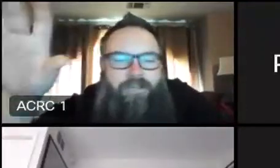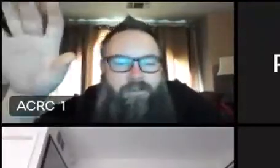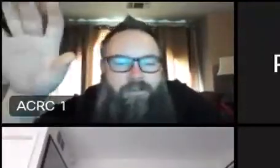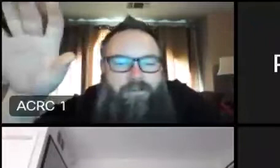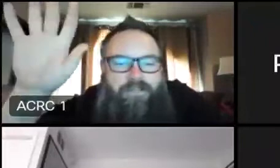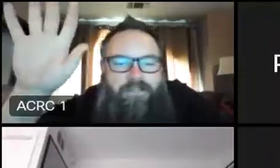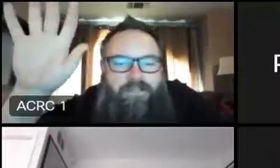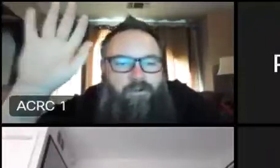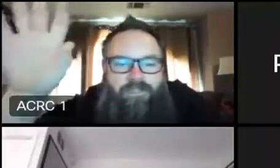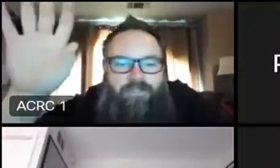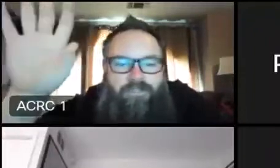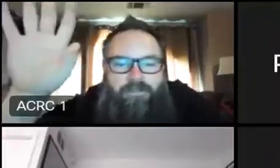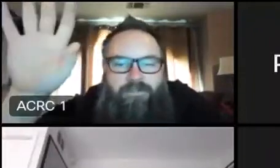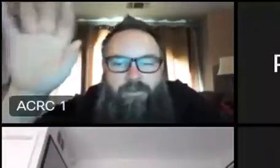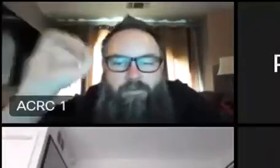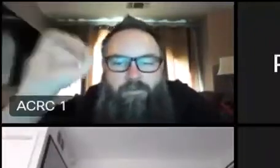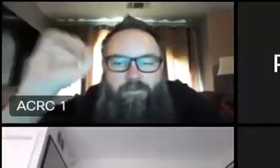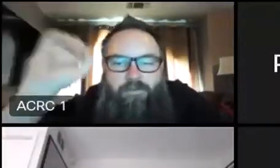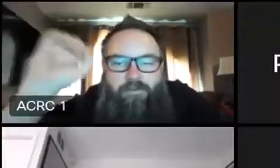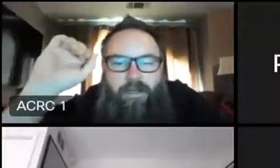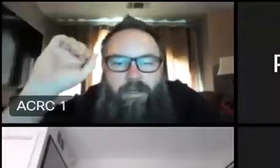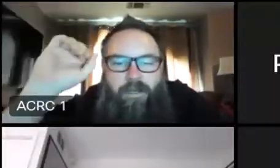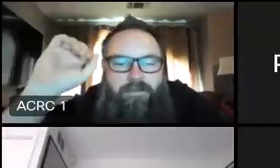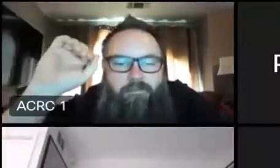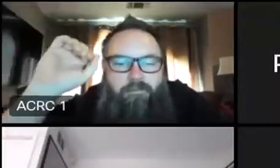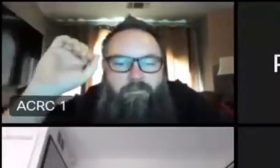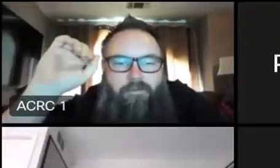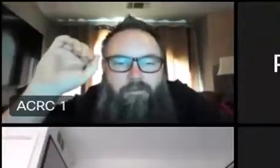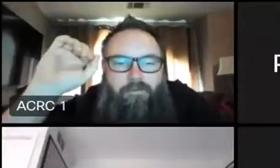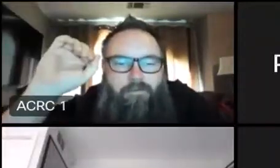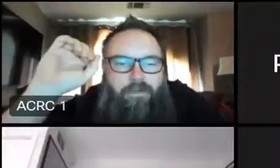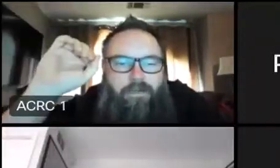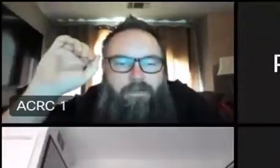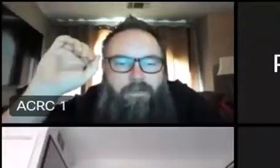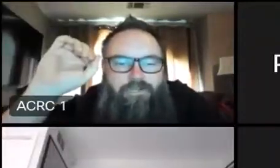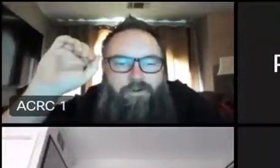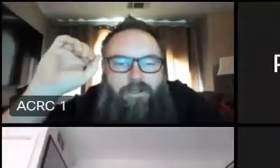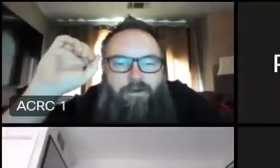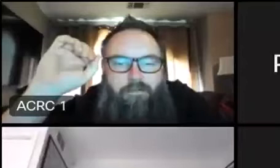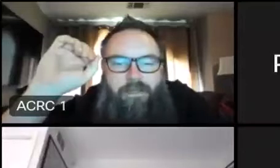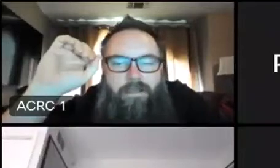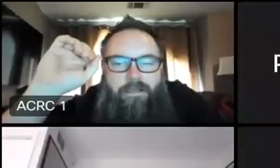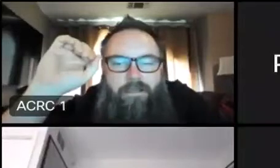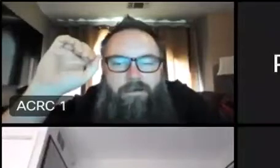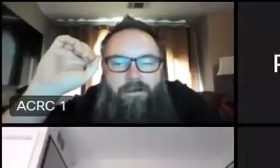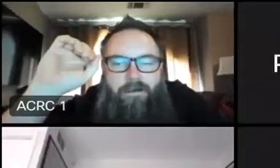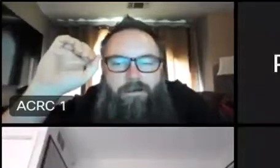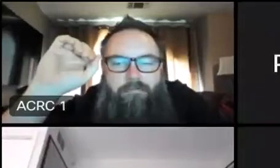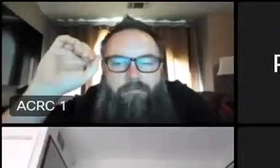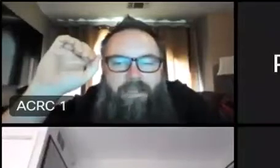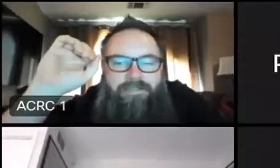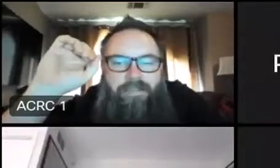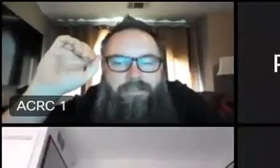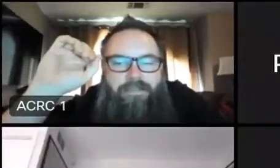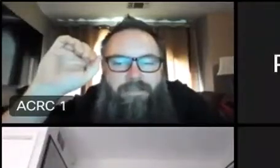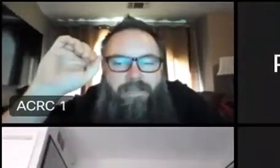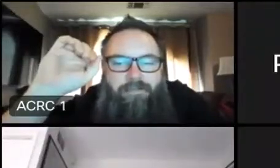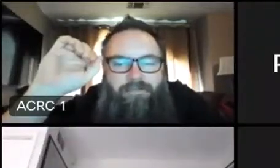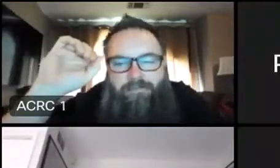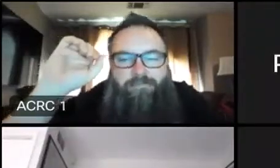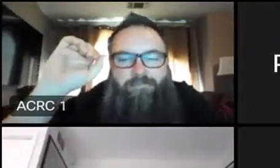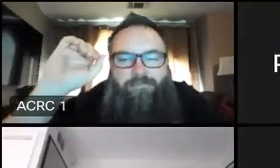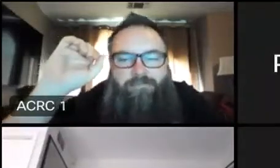also that we will have Michelle on by that time as well. So some of you will be able to begin working with her as the new community services manager